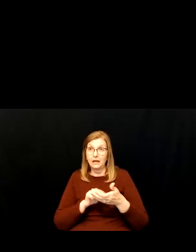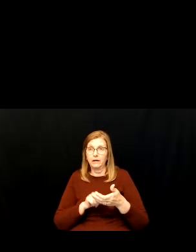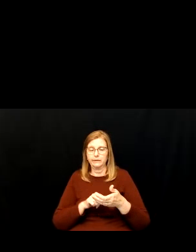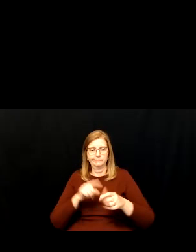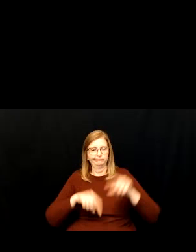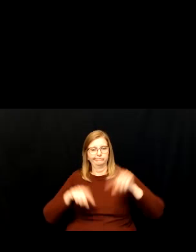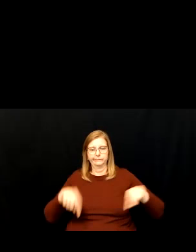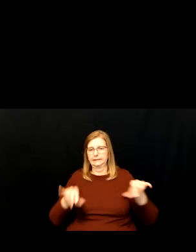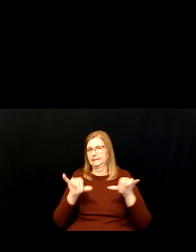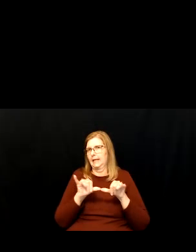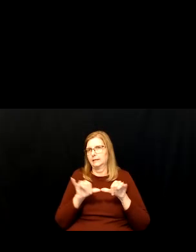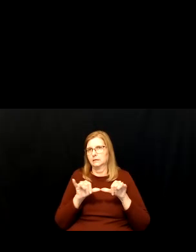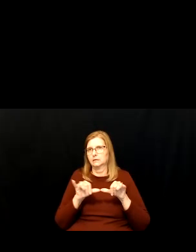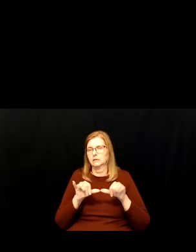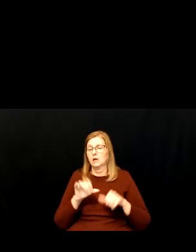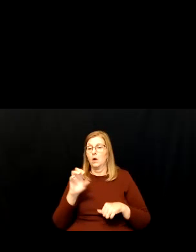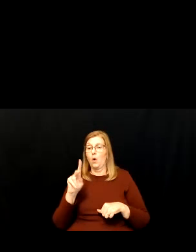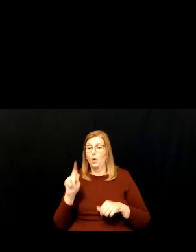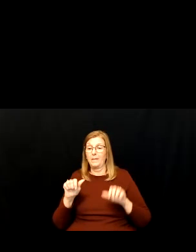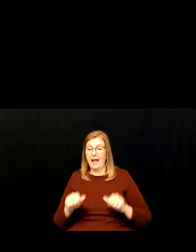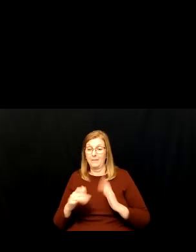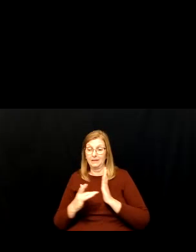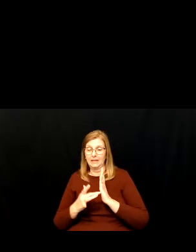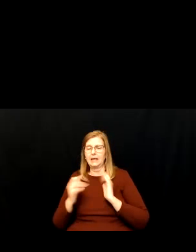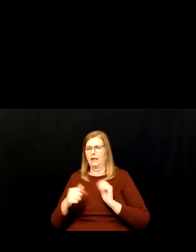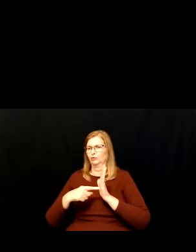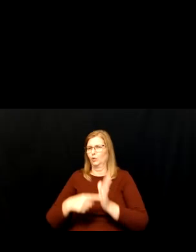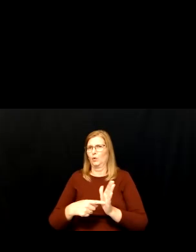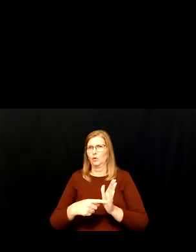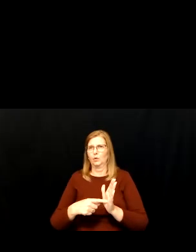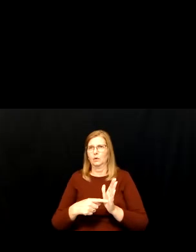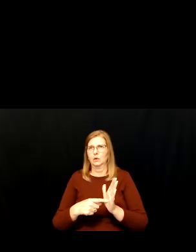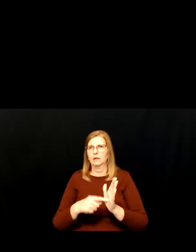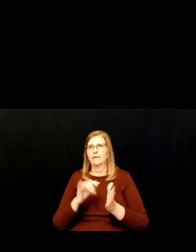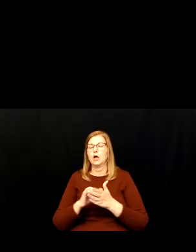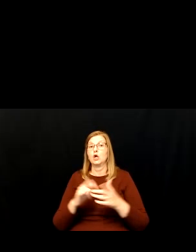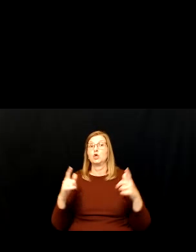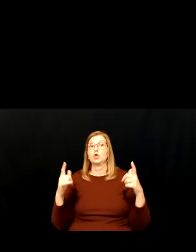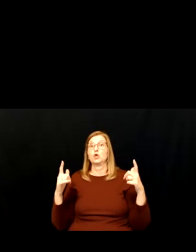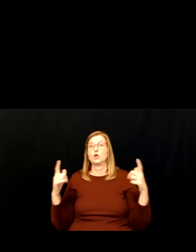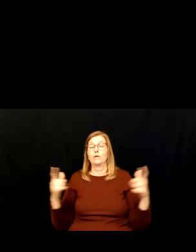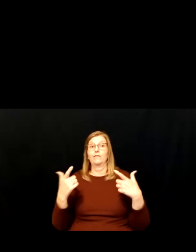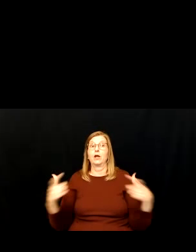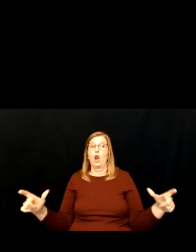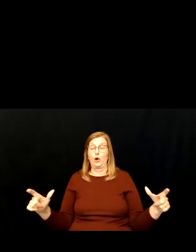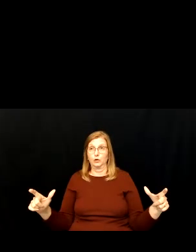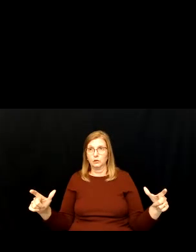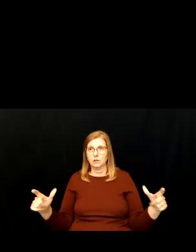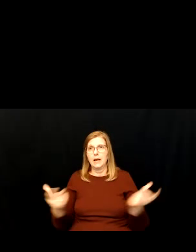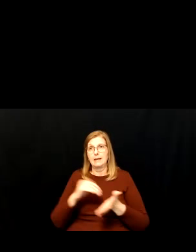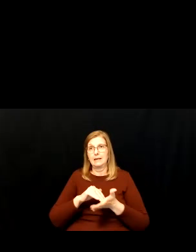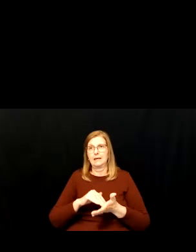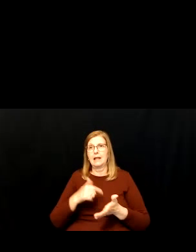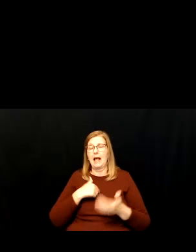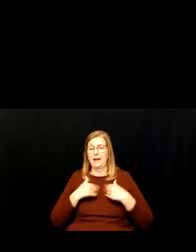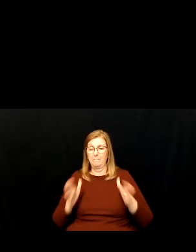all different sizes, and so Oklahoma Able Tech can show you ones that are very large. Again, I had a